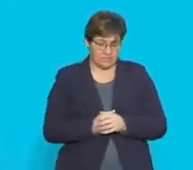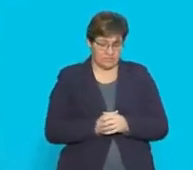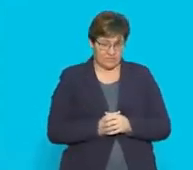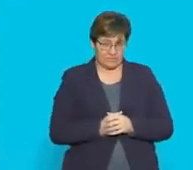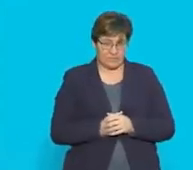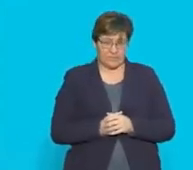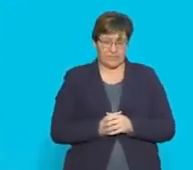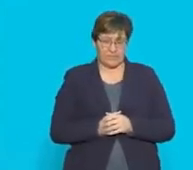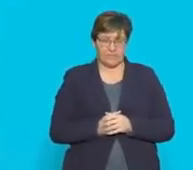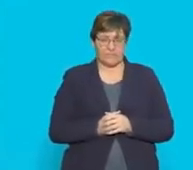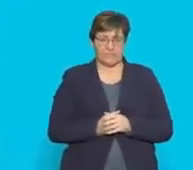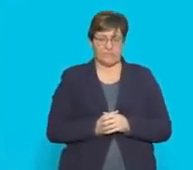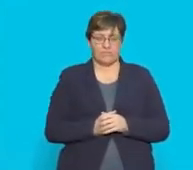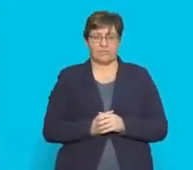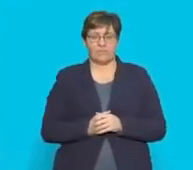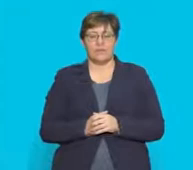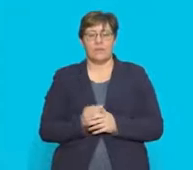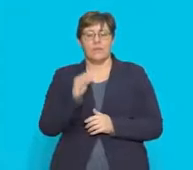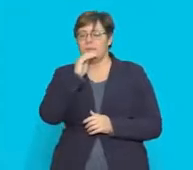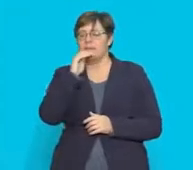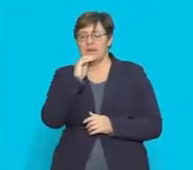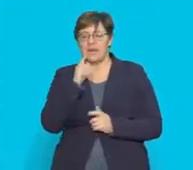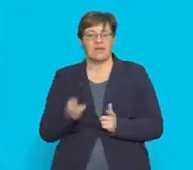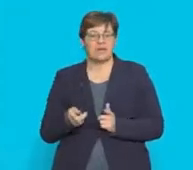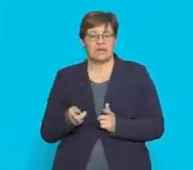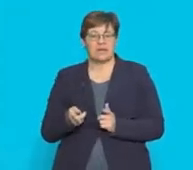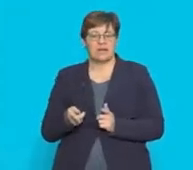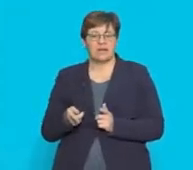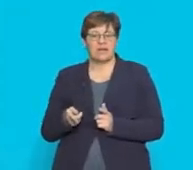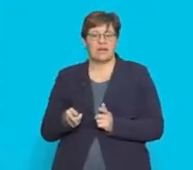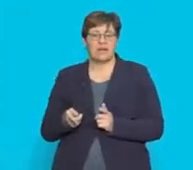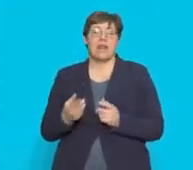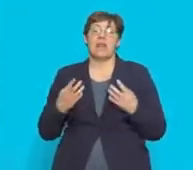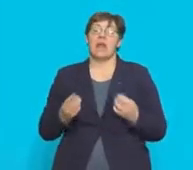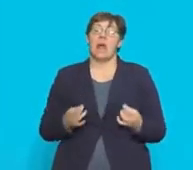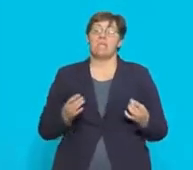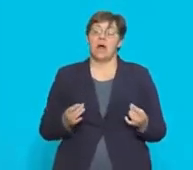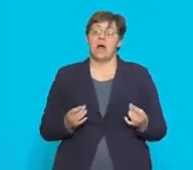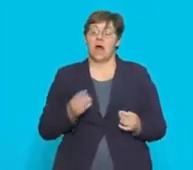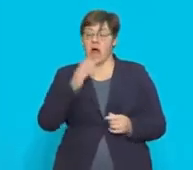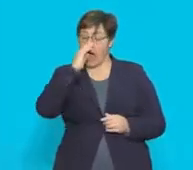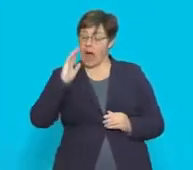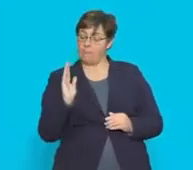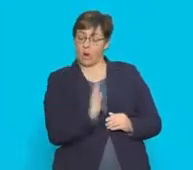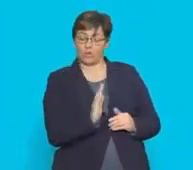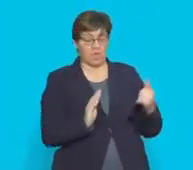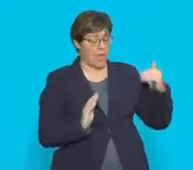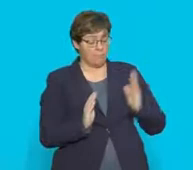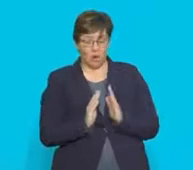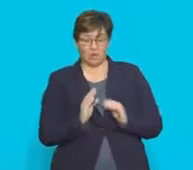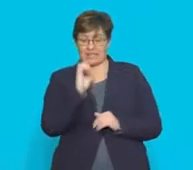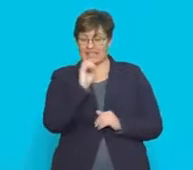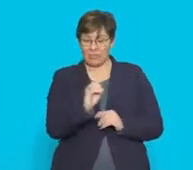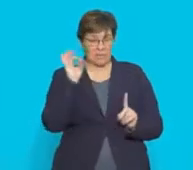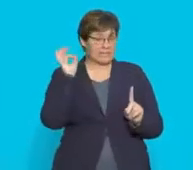discontinuity that we are seeing here, meaning there is no way that there will be any number that will approach 0 or